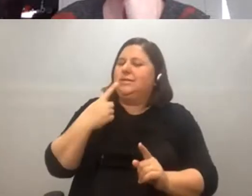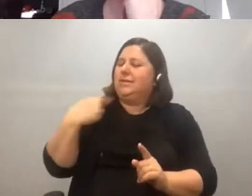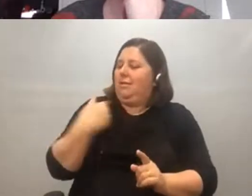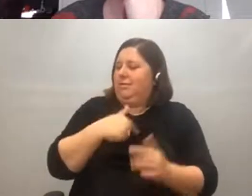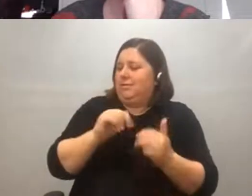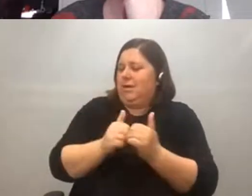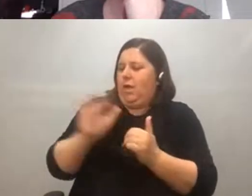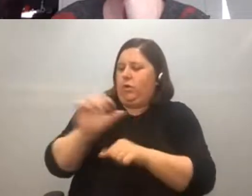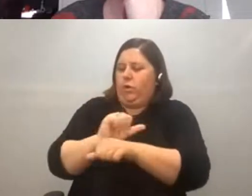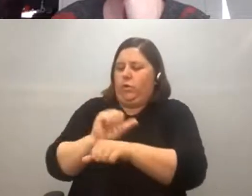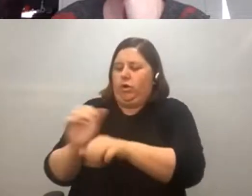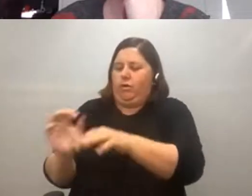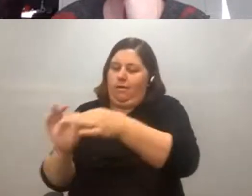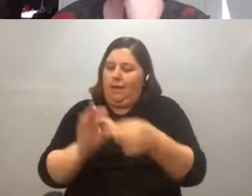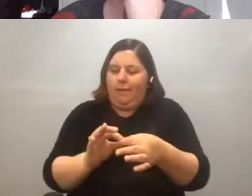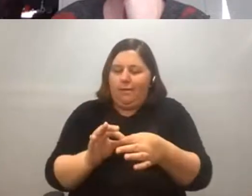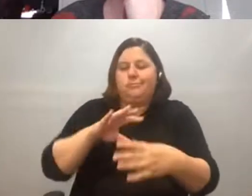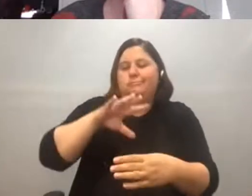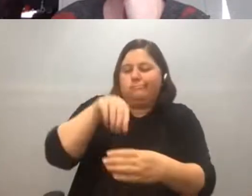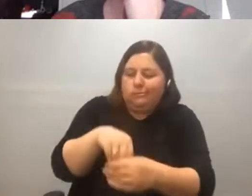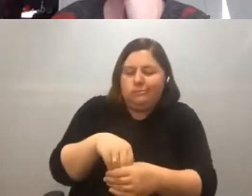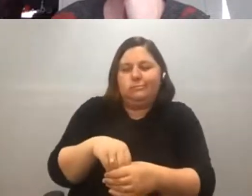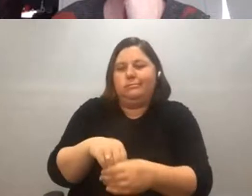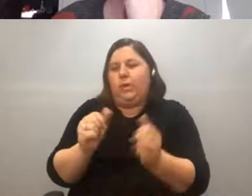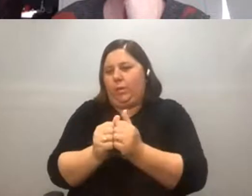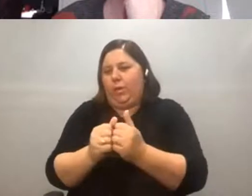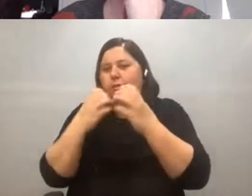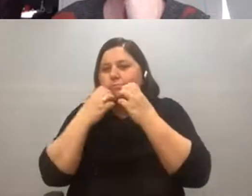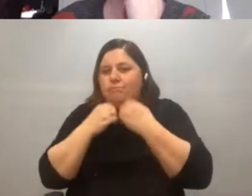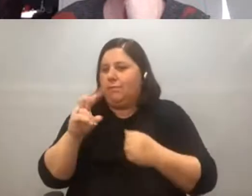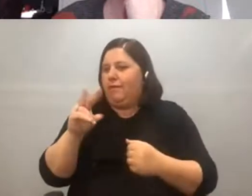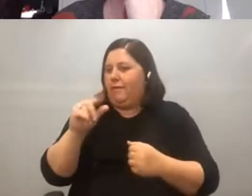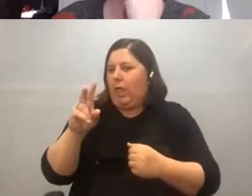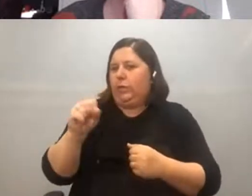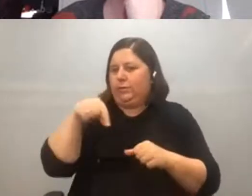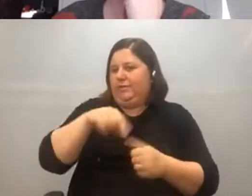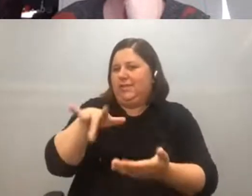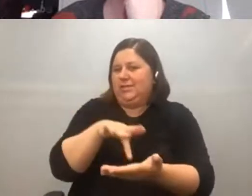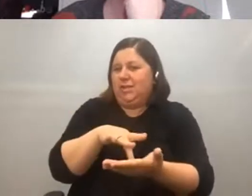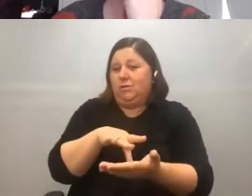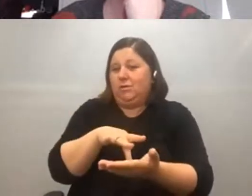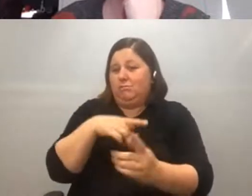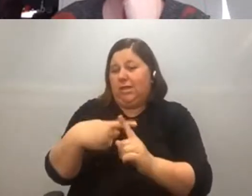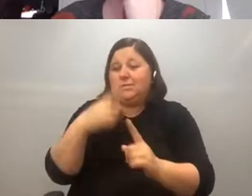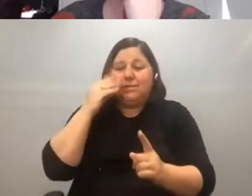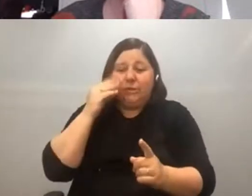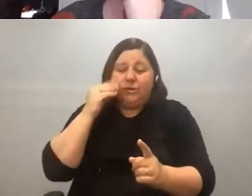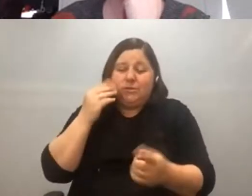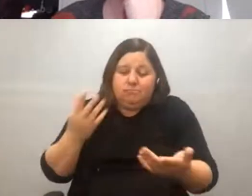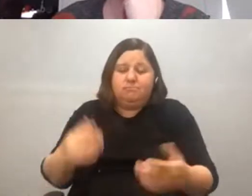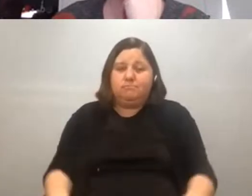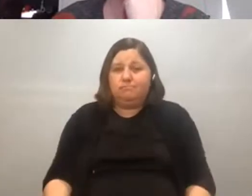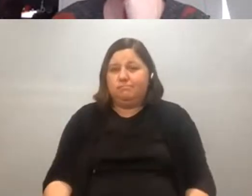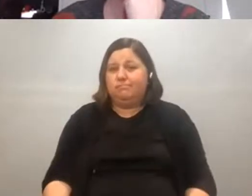um relates engages um with the values and of the center and also the experiences um so